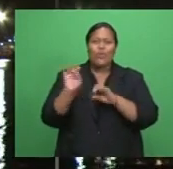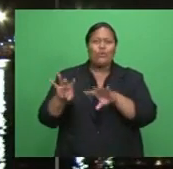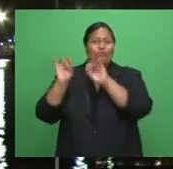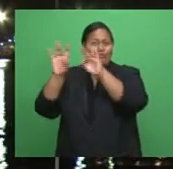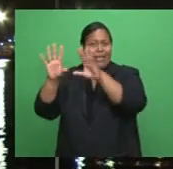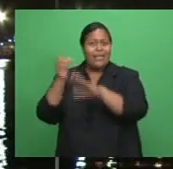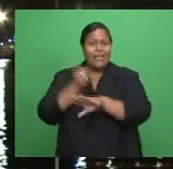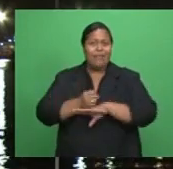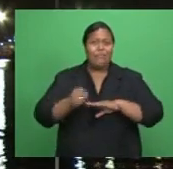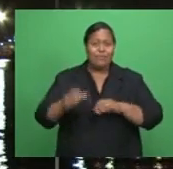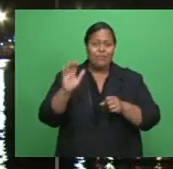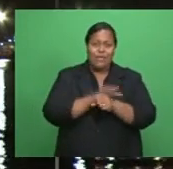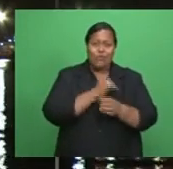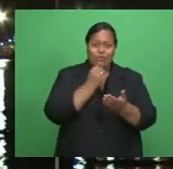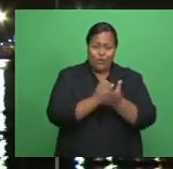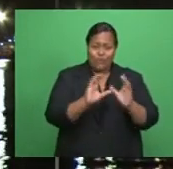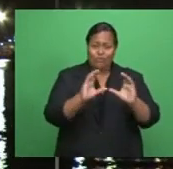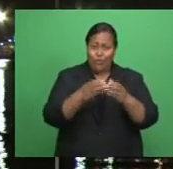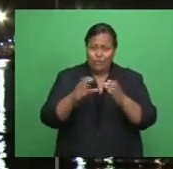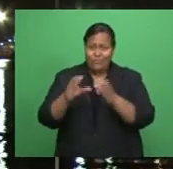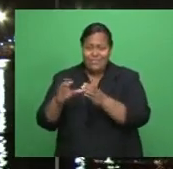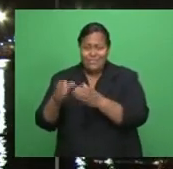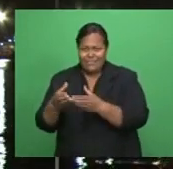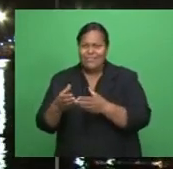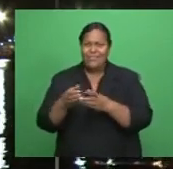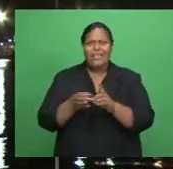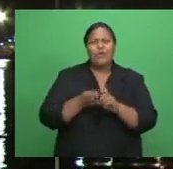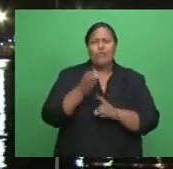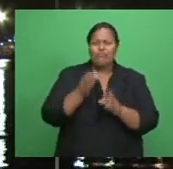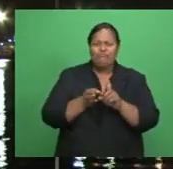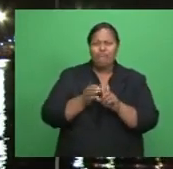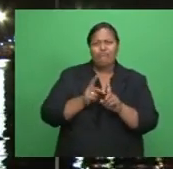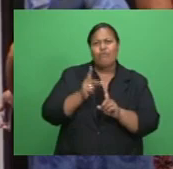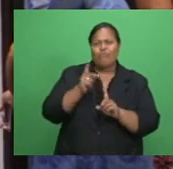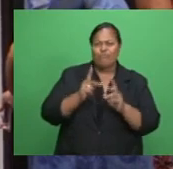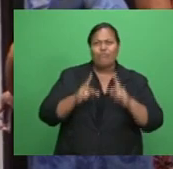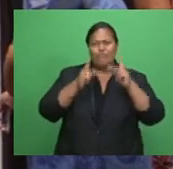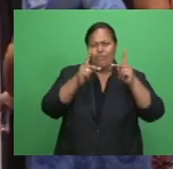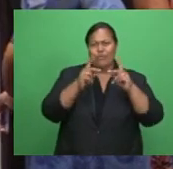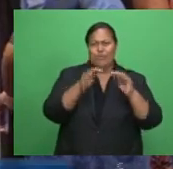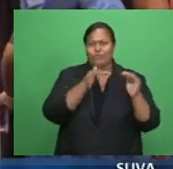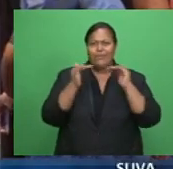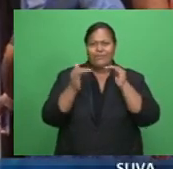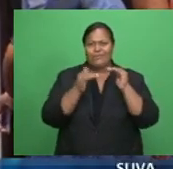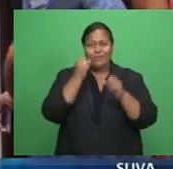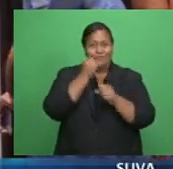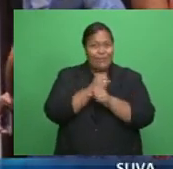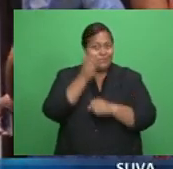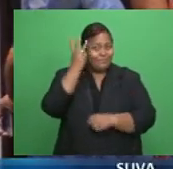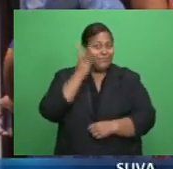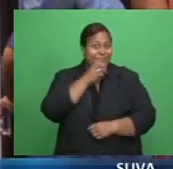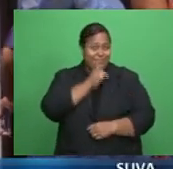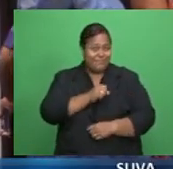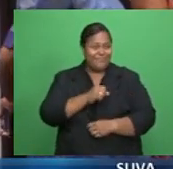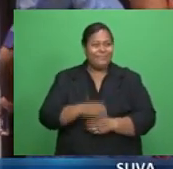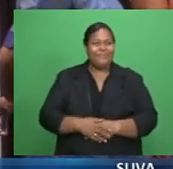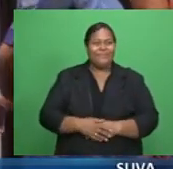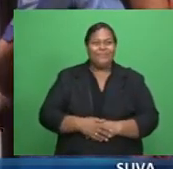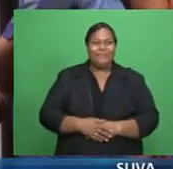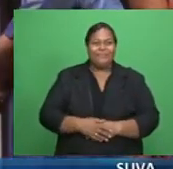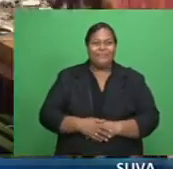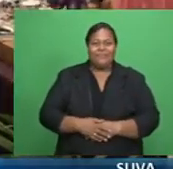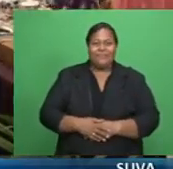address gender gaps and promote equality. Jasaina Nunga reports. Fund manager Michelle Reddy says